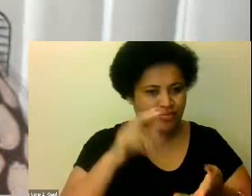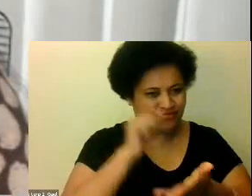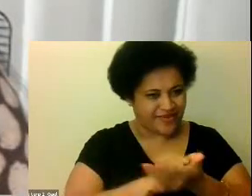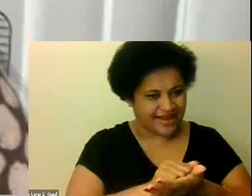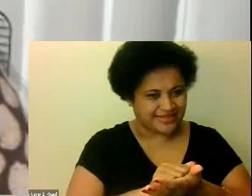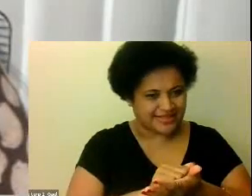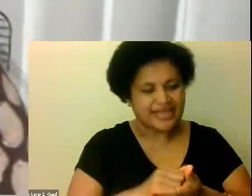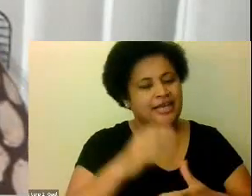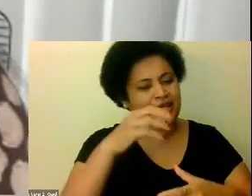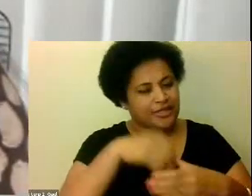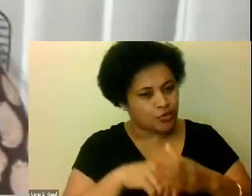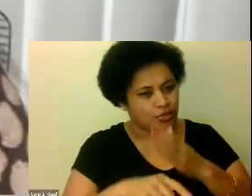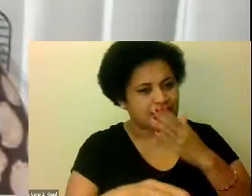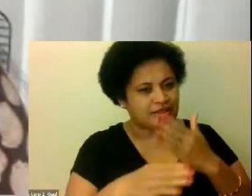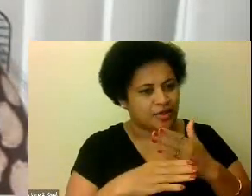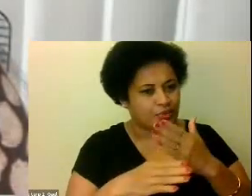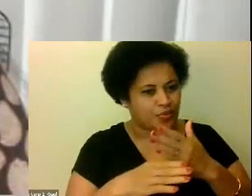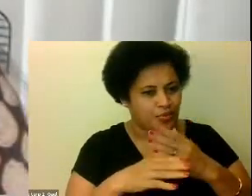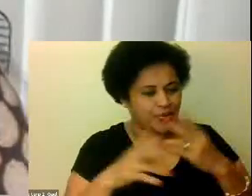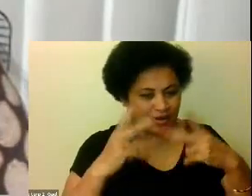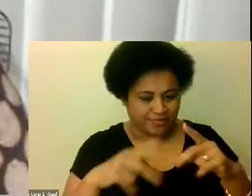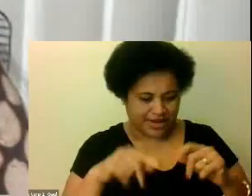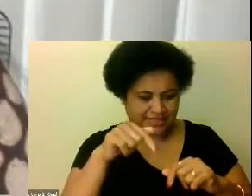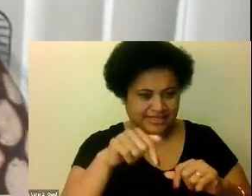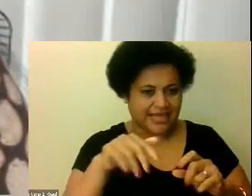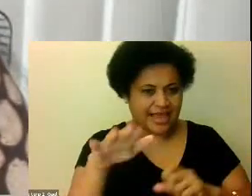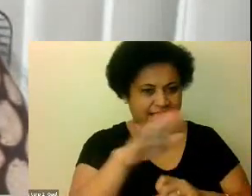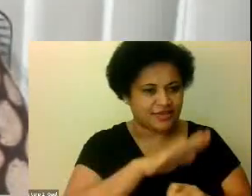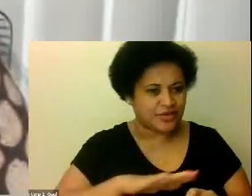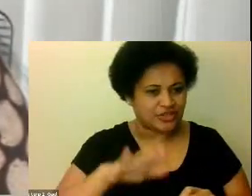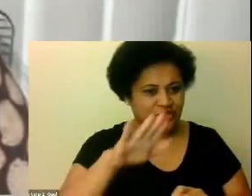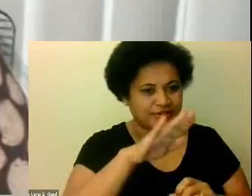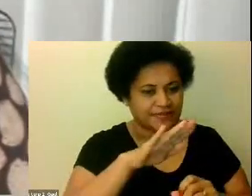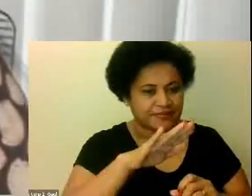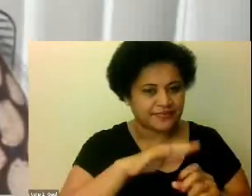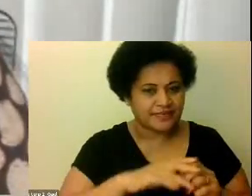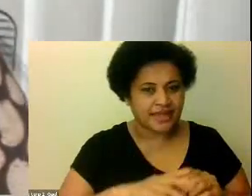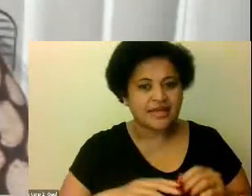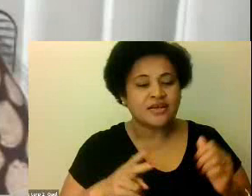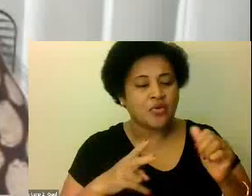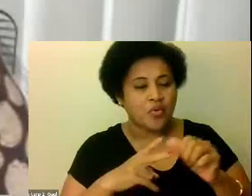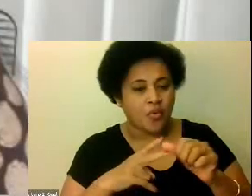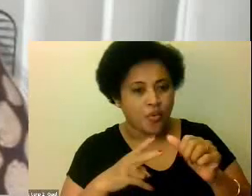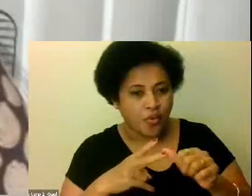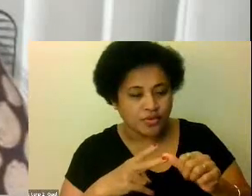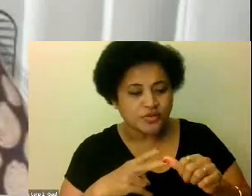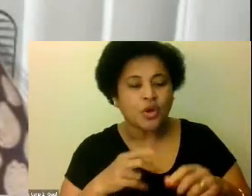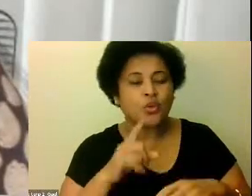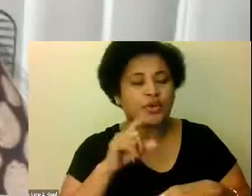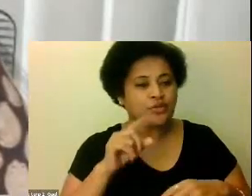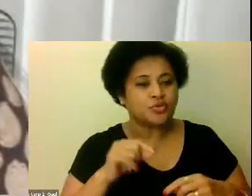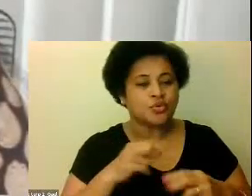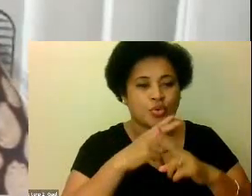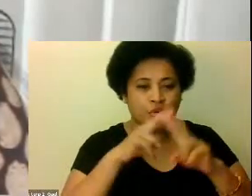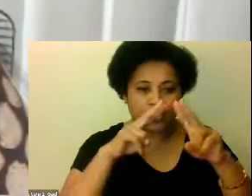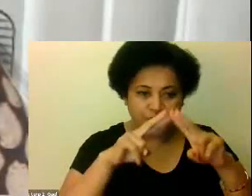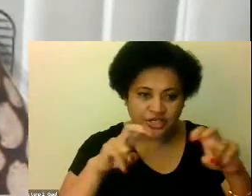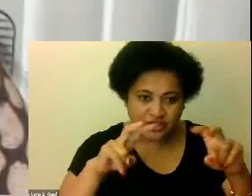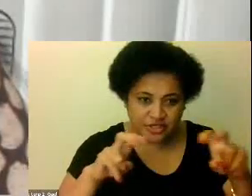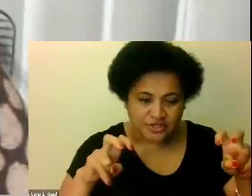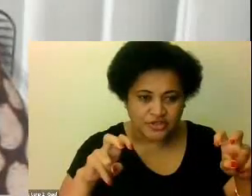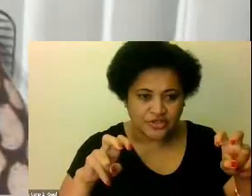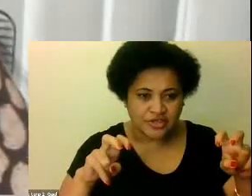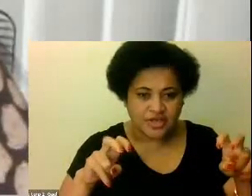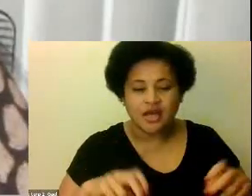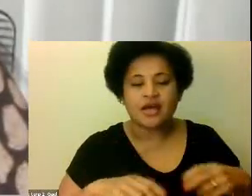employment in the region. I think, in addition, we invest in research and developing toolkits and facilitate programs